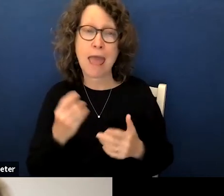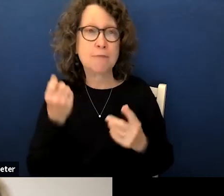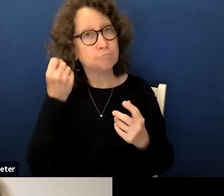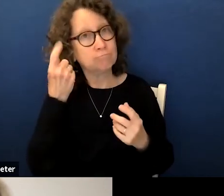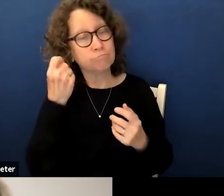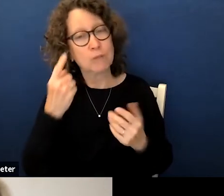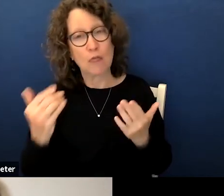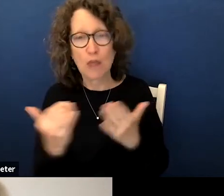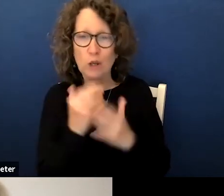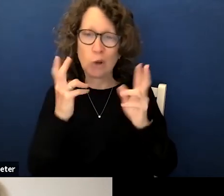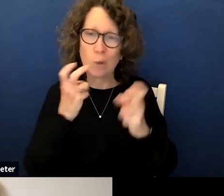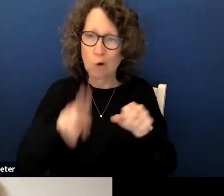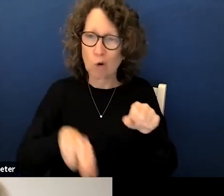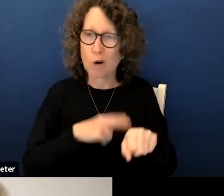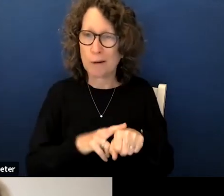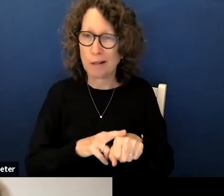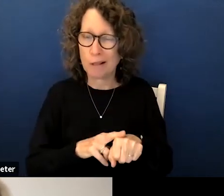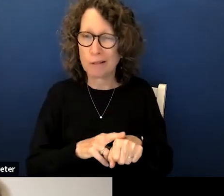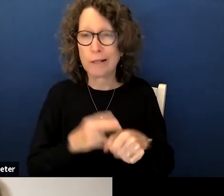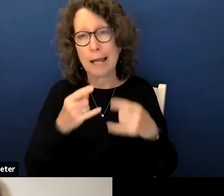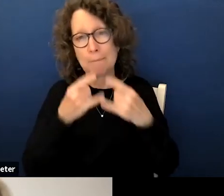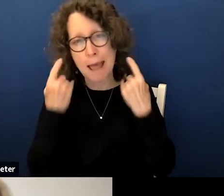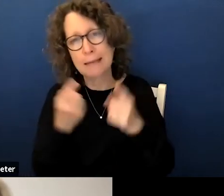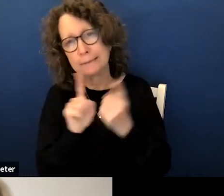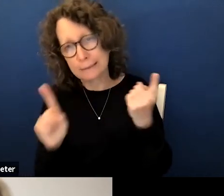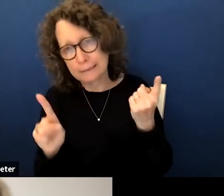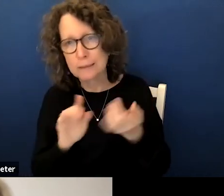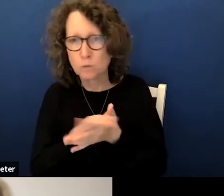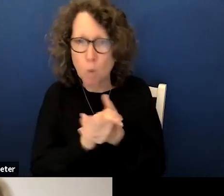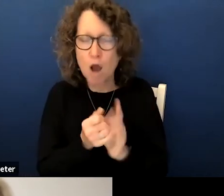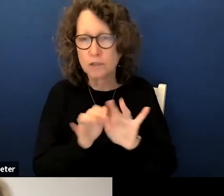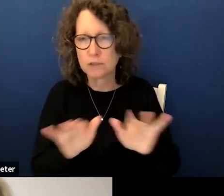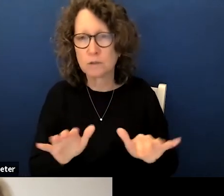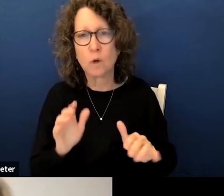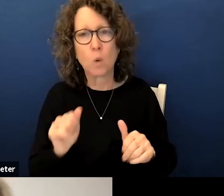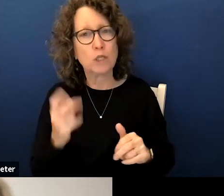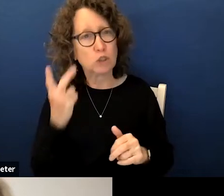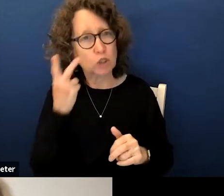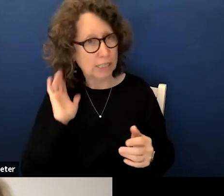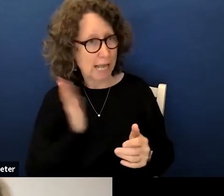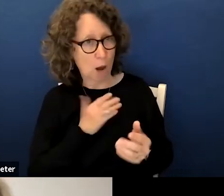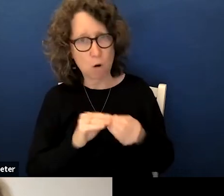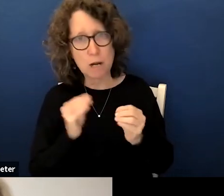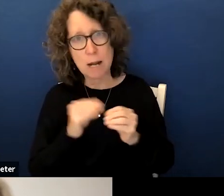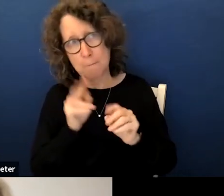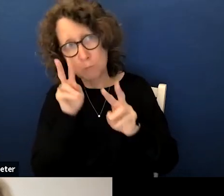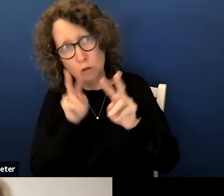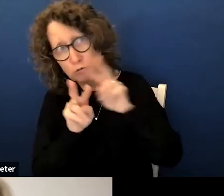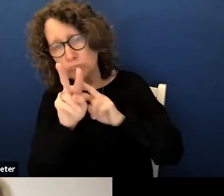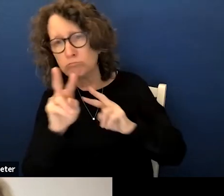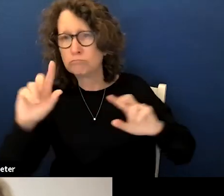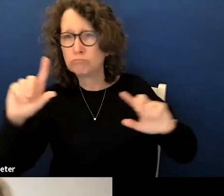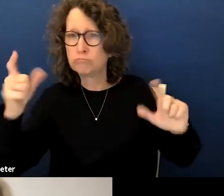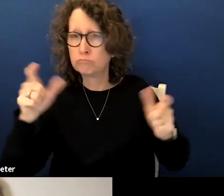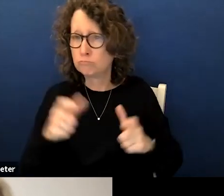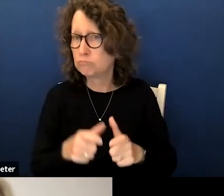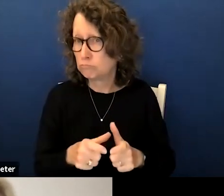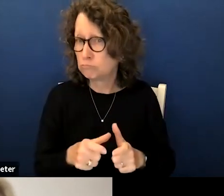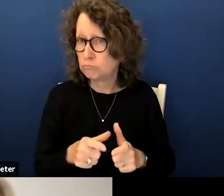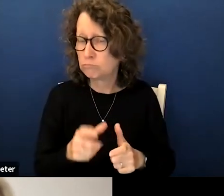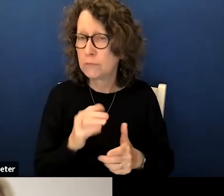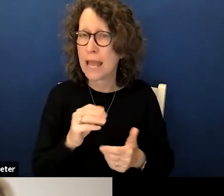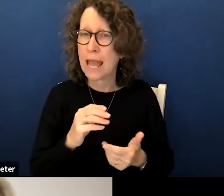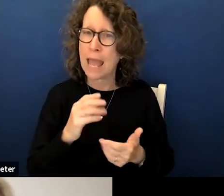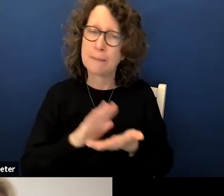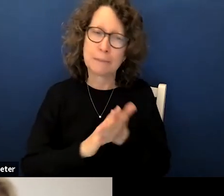we should be able to see our rates reduce and get